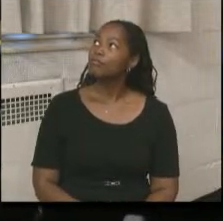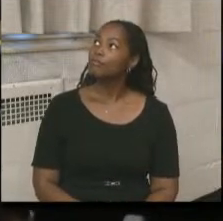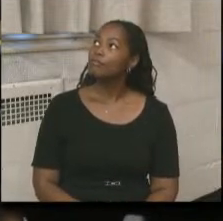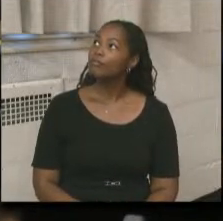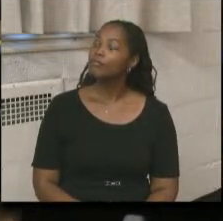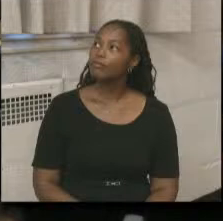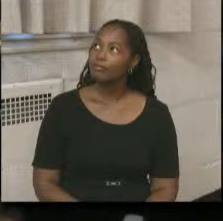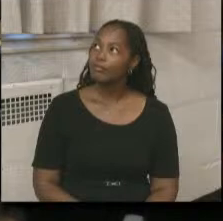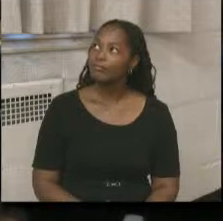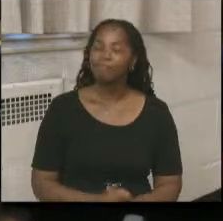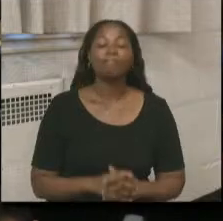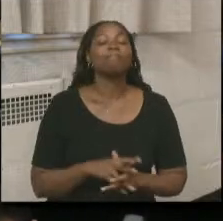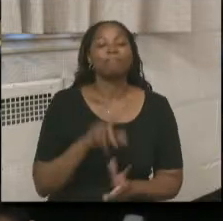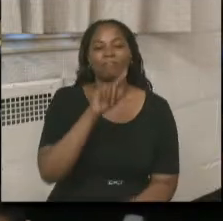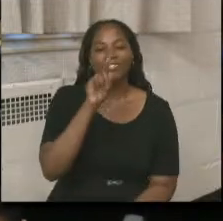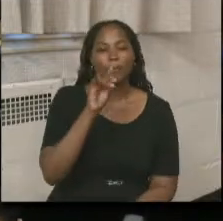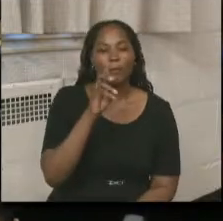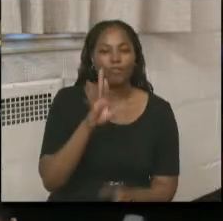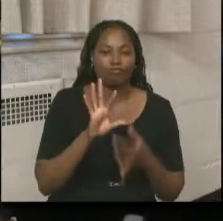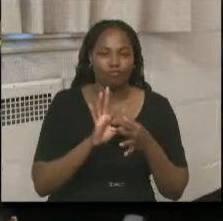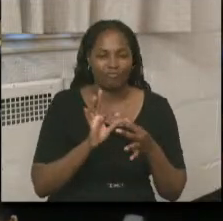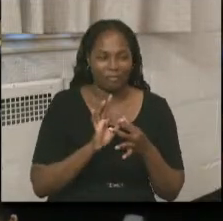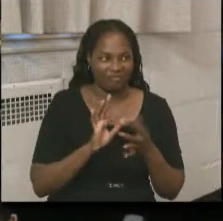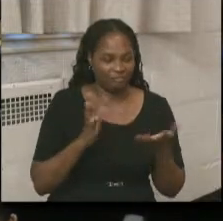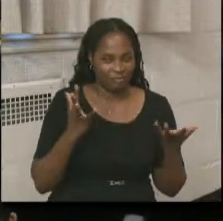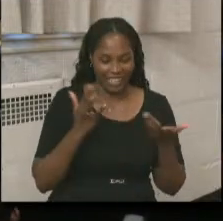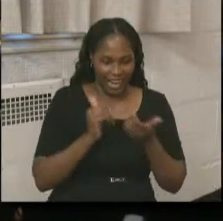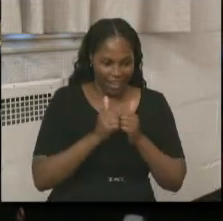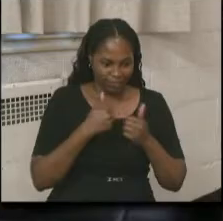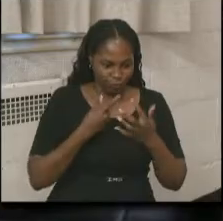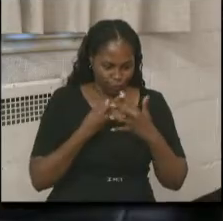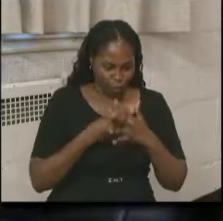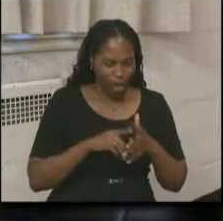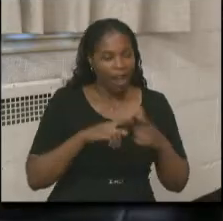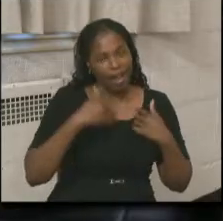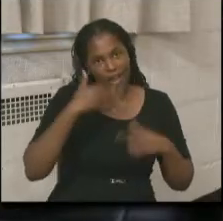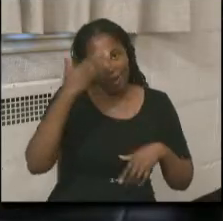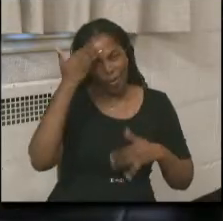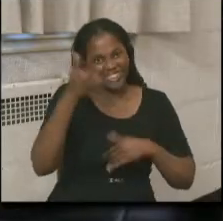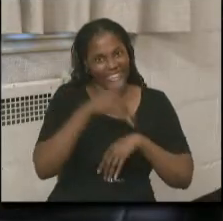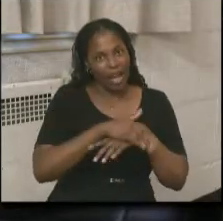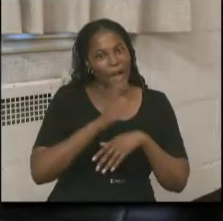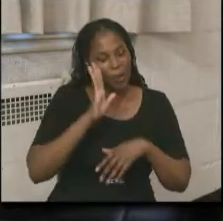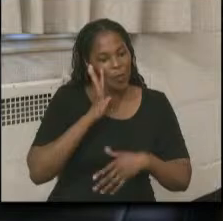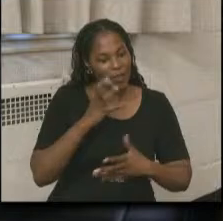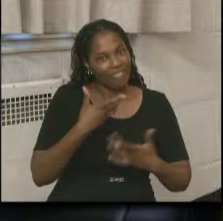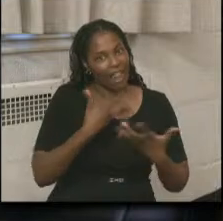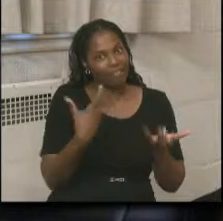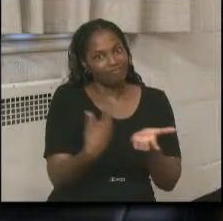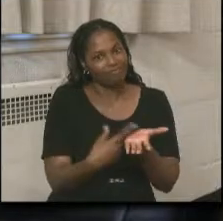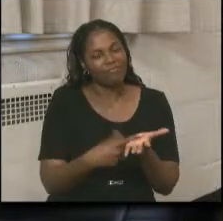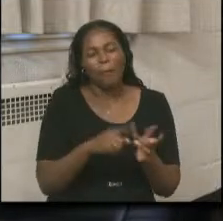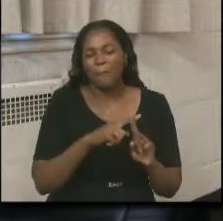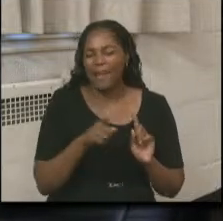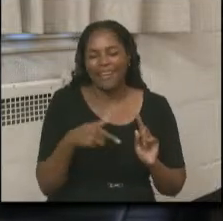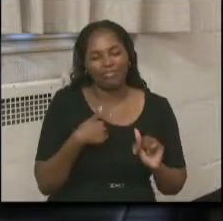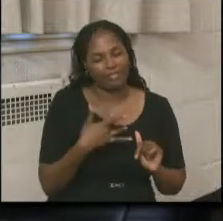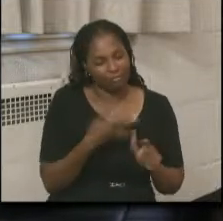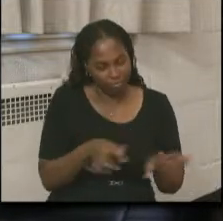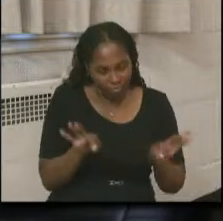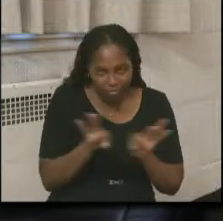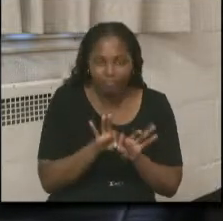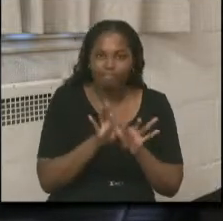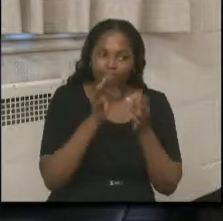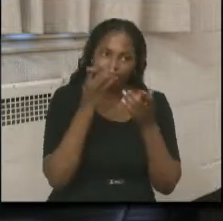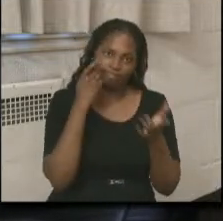I don't know where to begin, but I know we have a long night ahead, but we would be remiss if we didn't just take the time to publicly acknowledge all of the